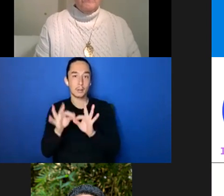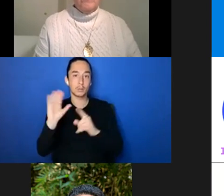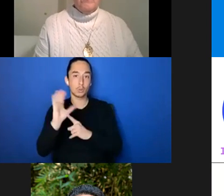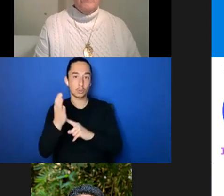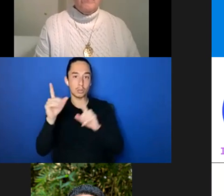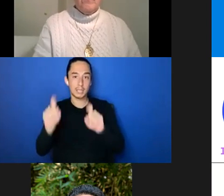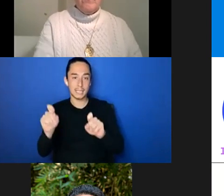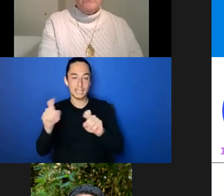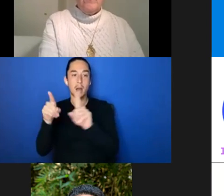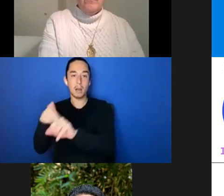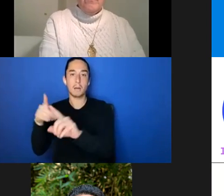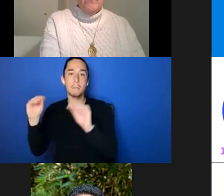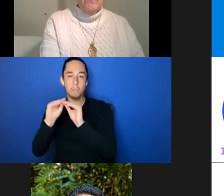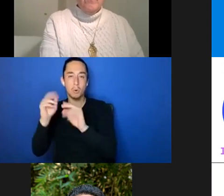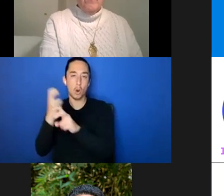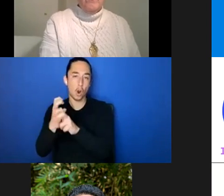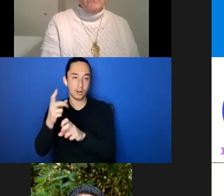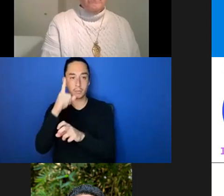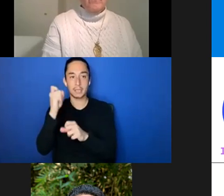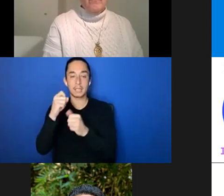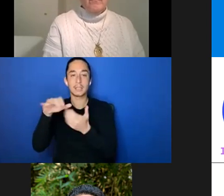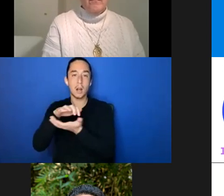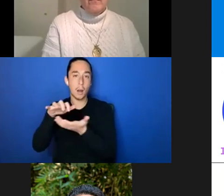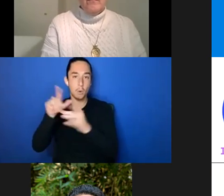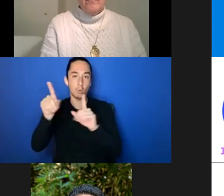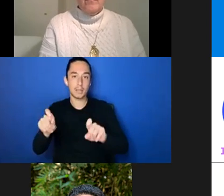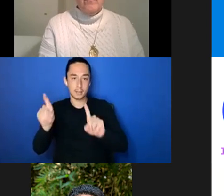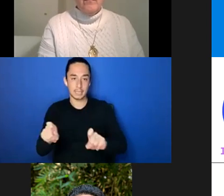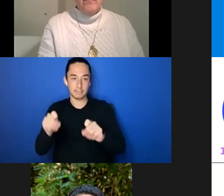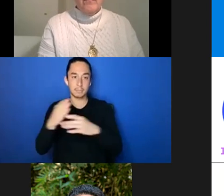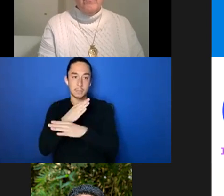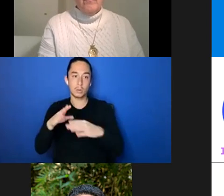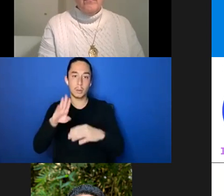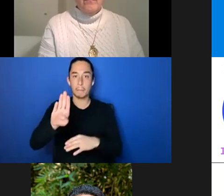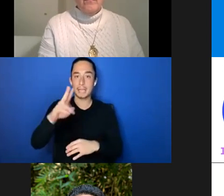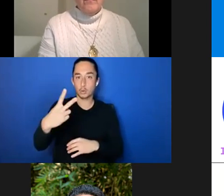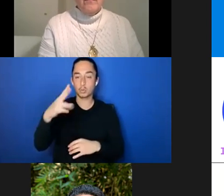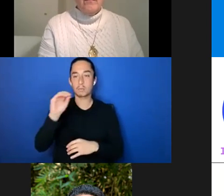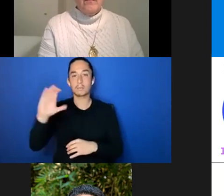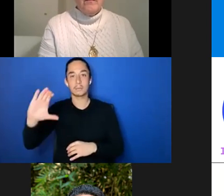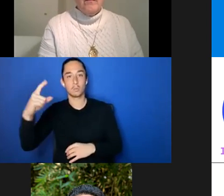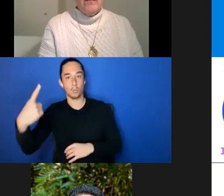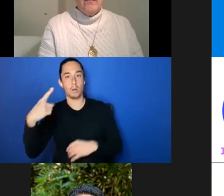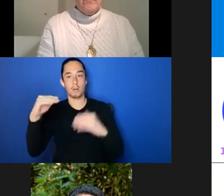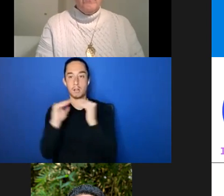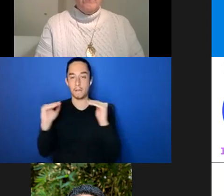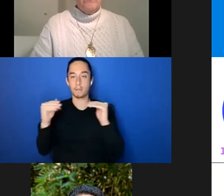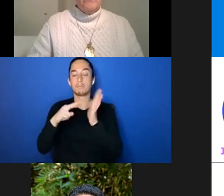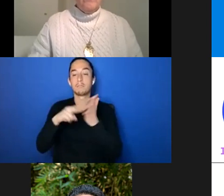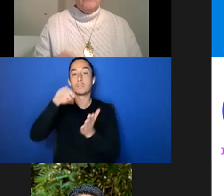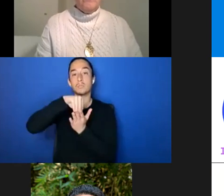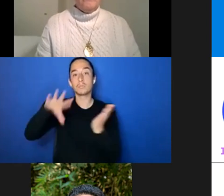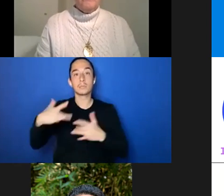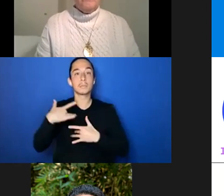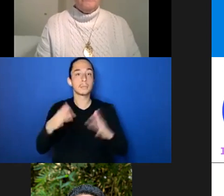harder because it's a combo test between the B2 and the C1 level. So students are usually prepared